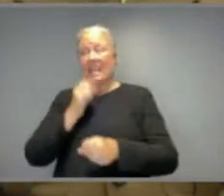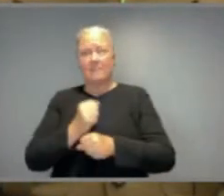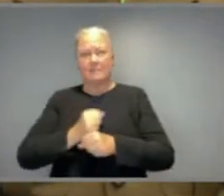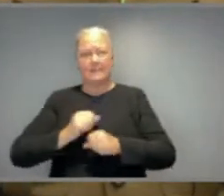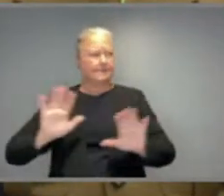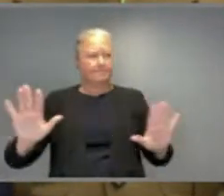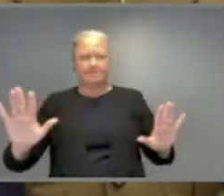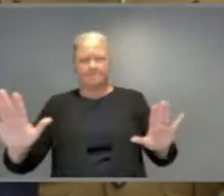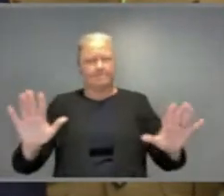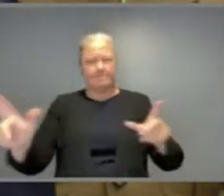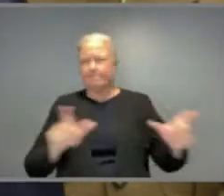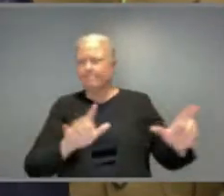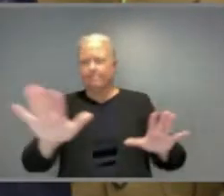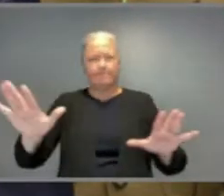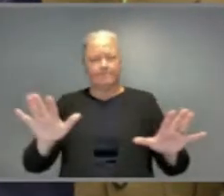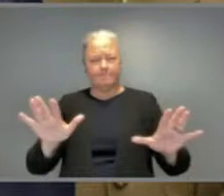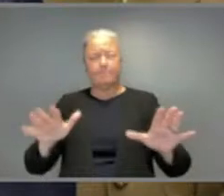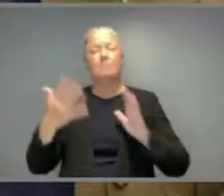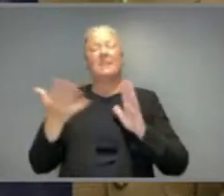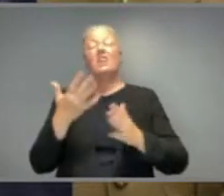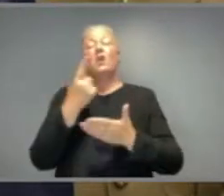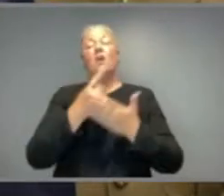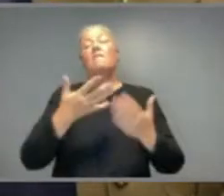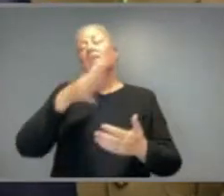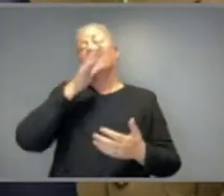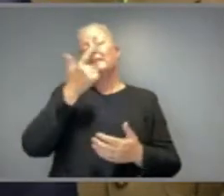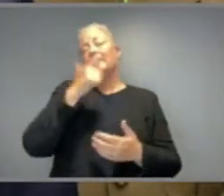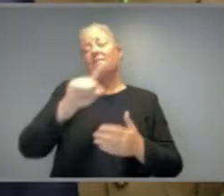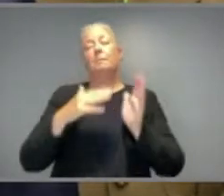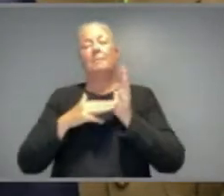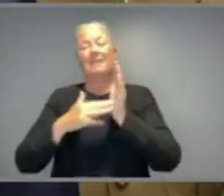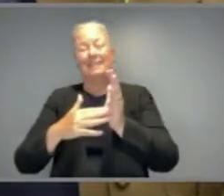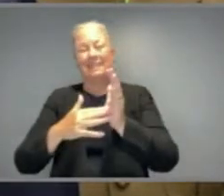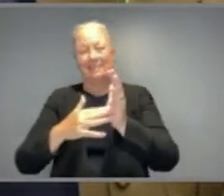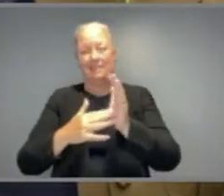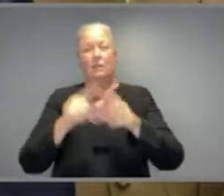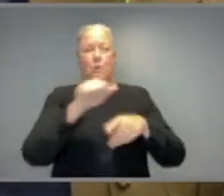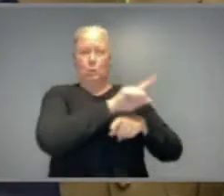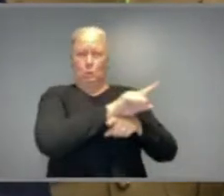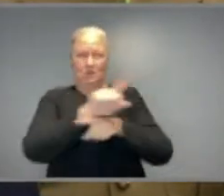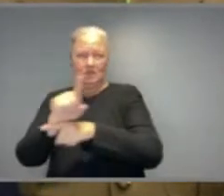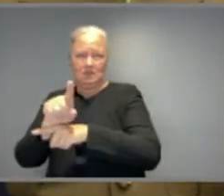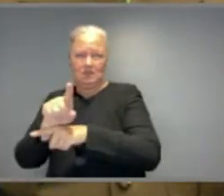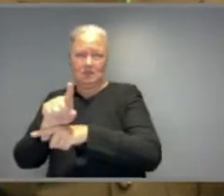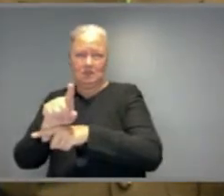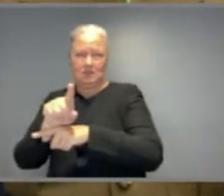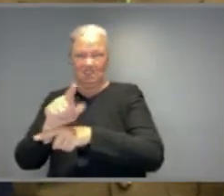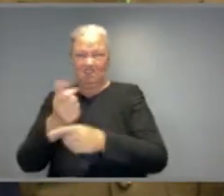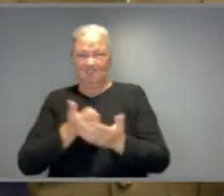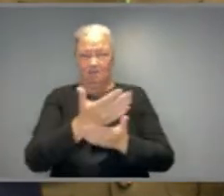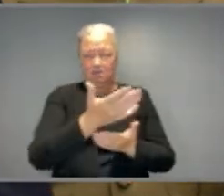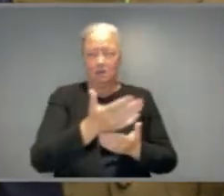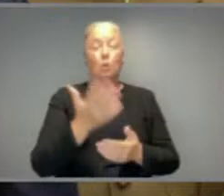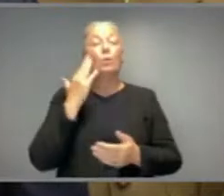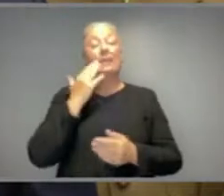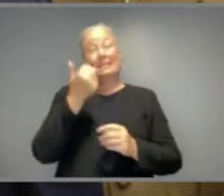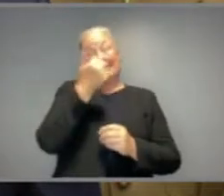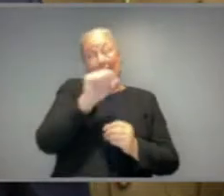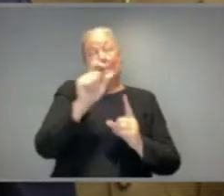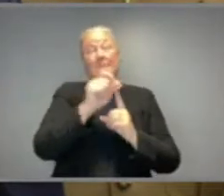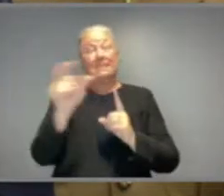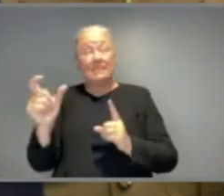the economy $570 million a week. At 60% vaccination